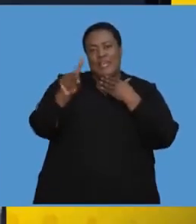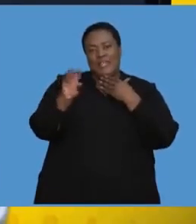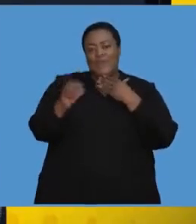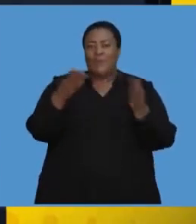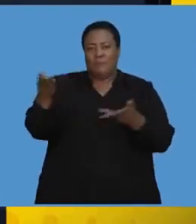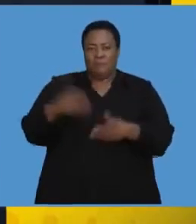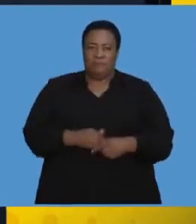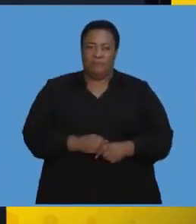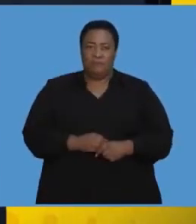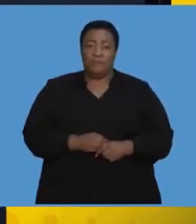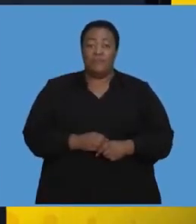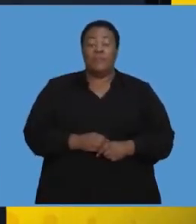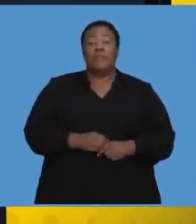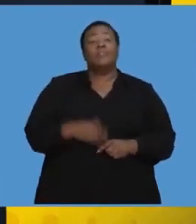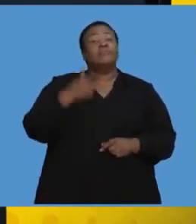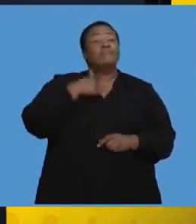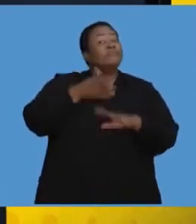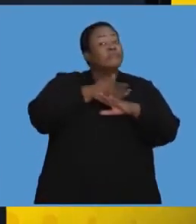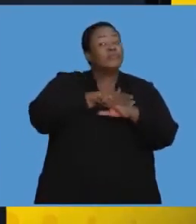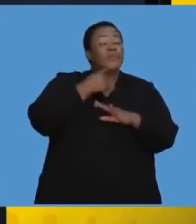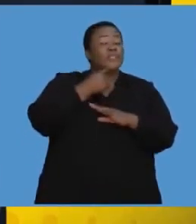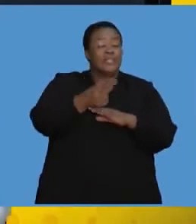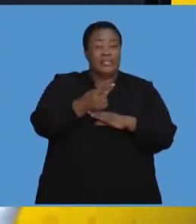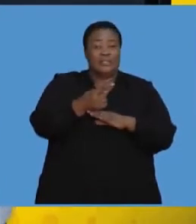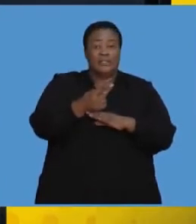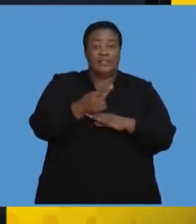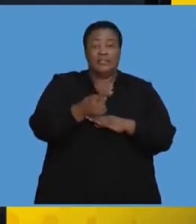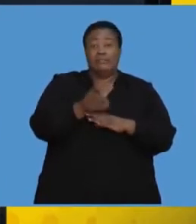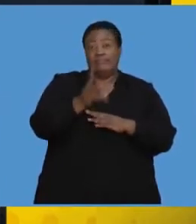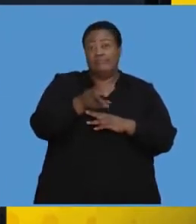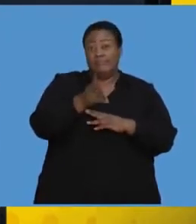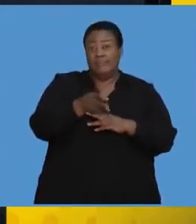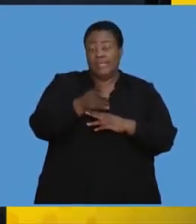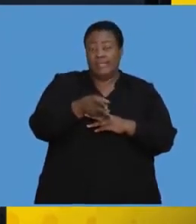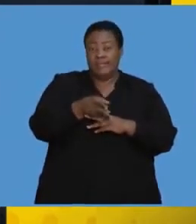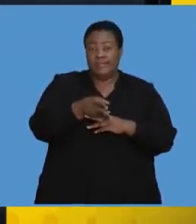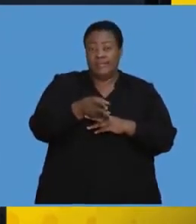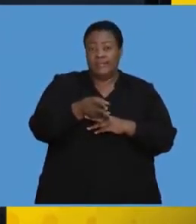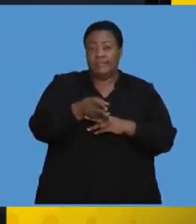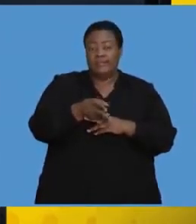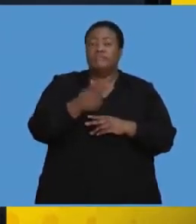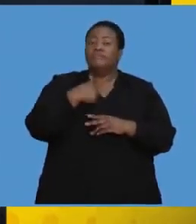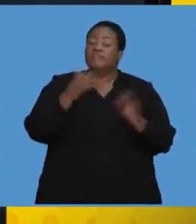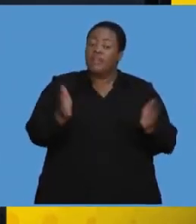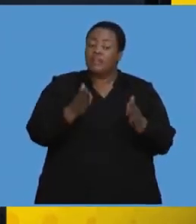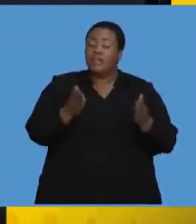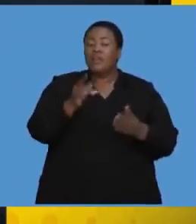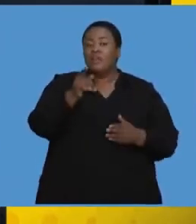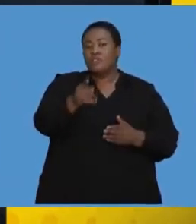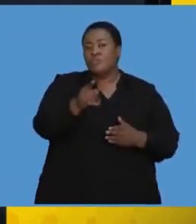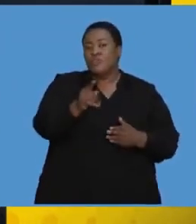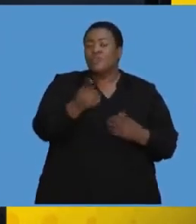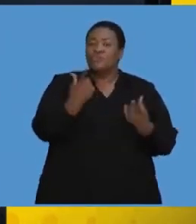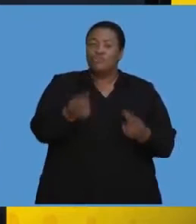Thank you, Luni. Boys and girls, like I had said earlier on during the start of this segment, right, I encourage you boys and girls to go and